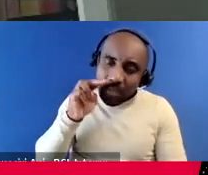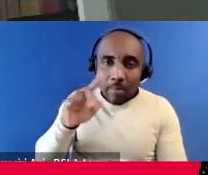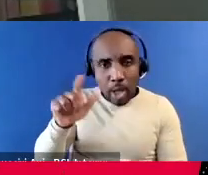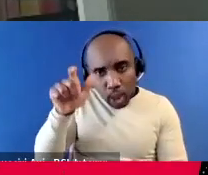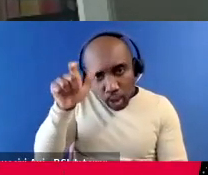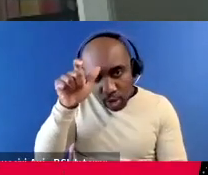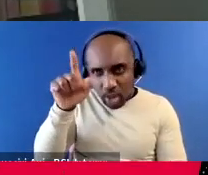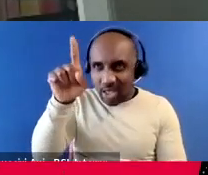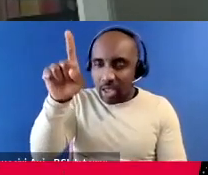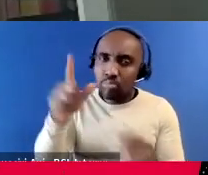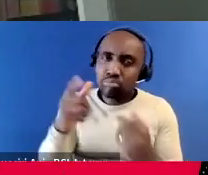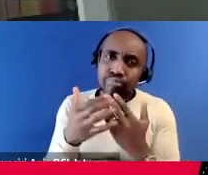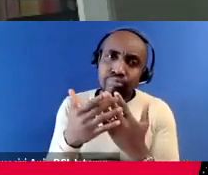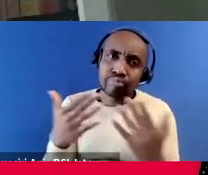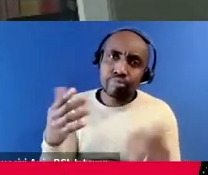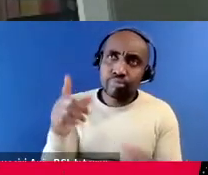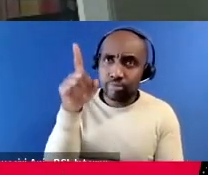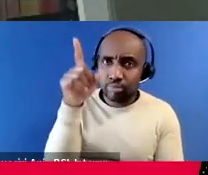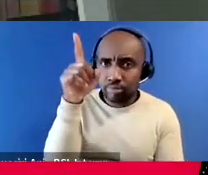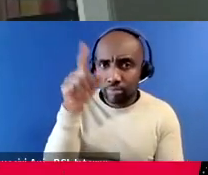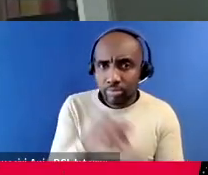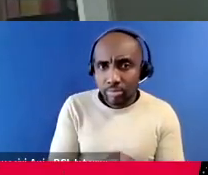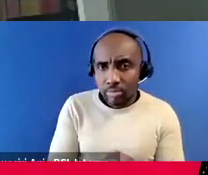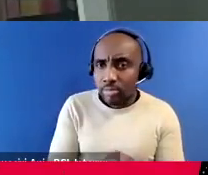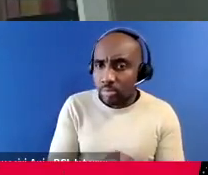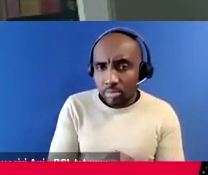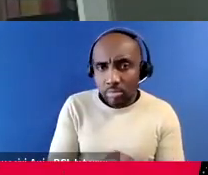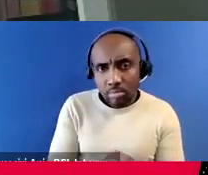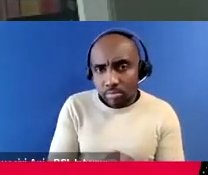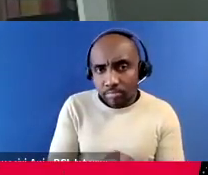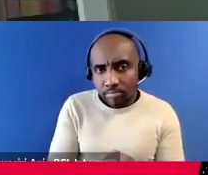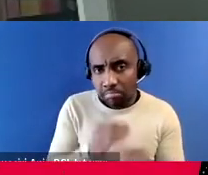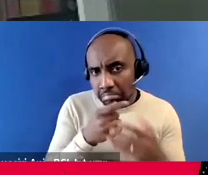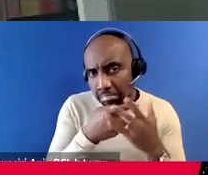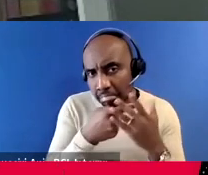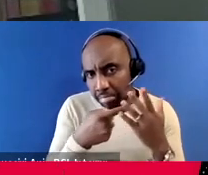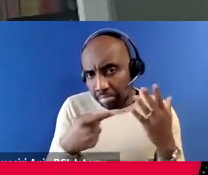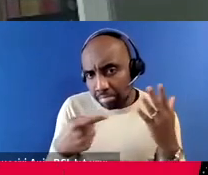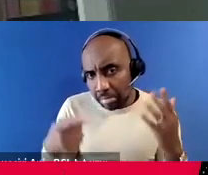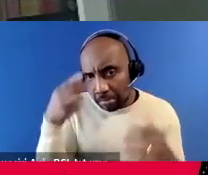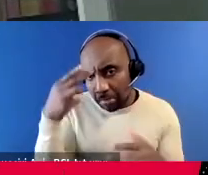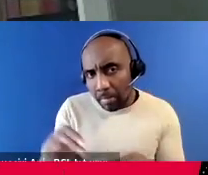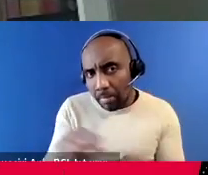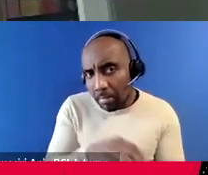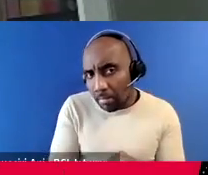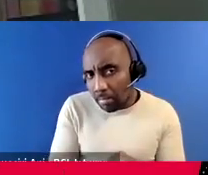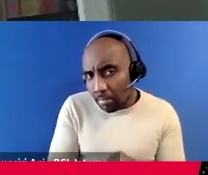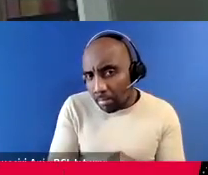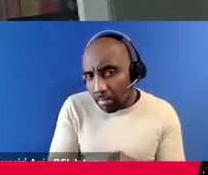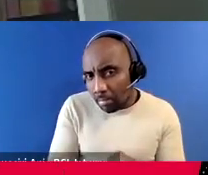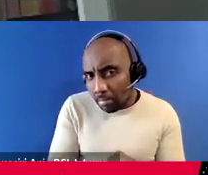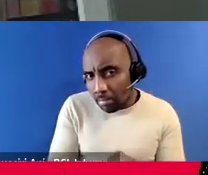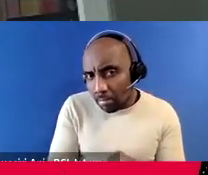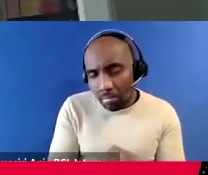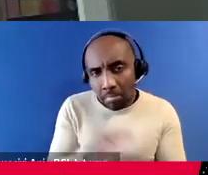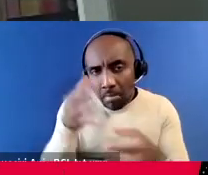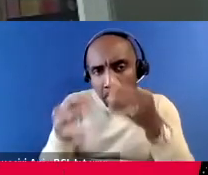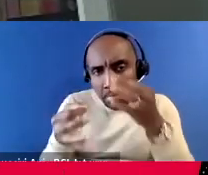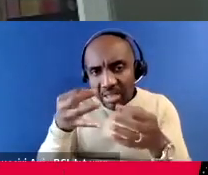women's arms, which are very, very active. There are these women's parliaments, and there are women's